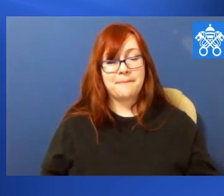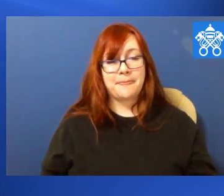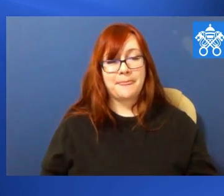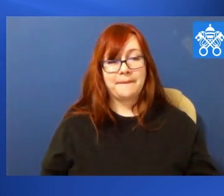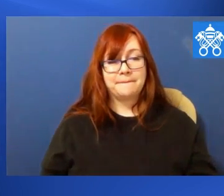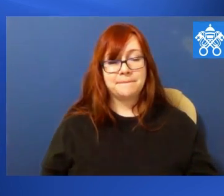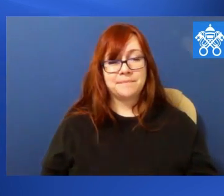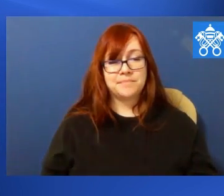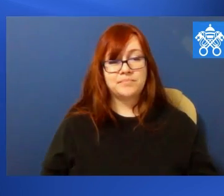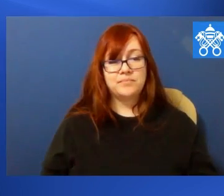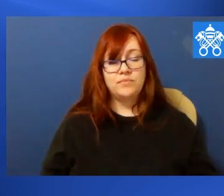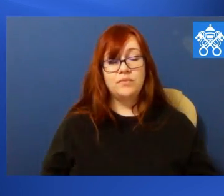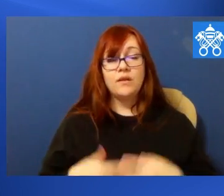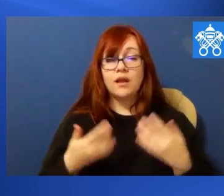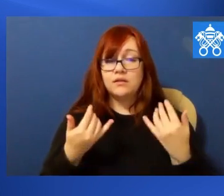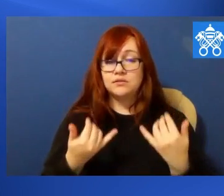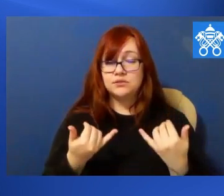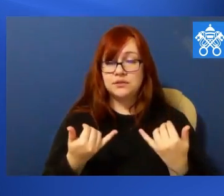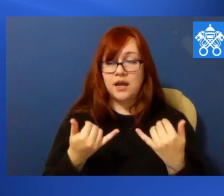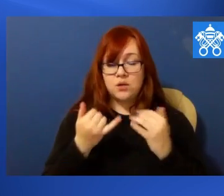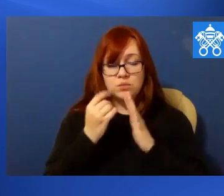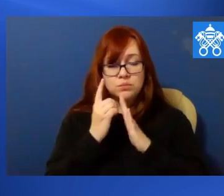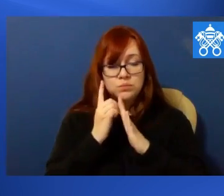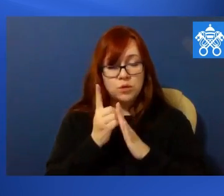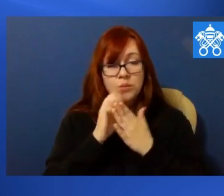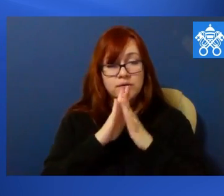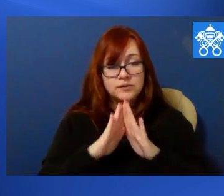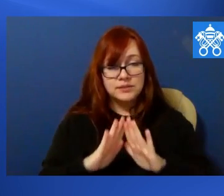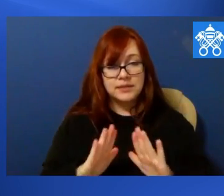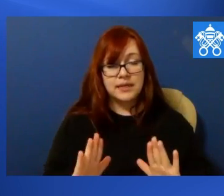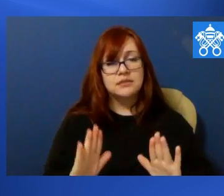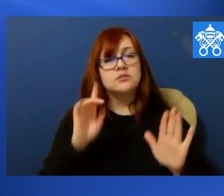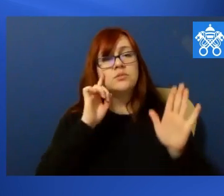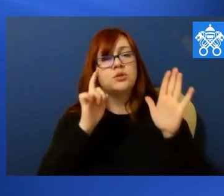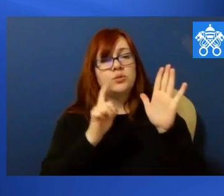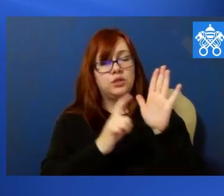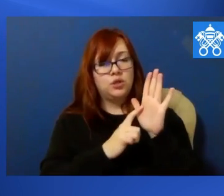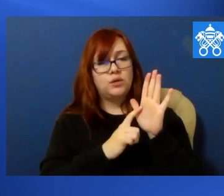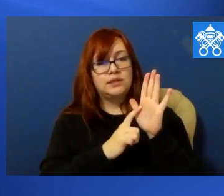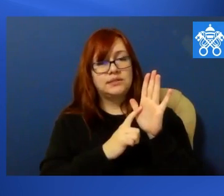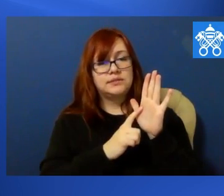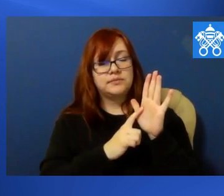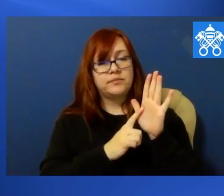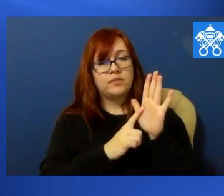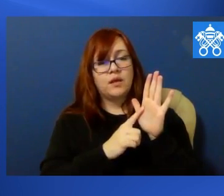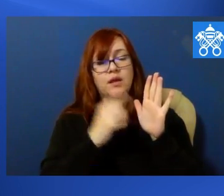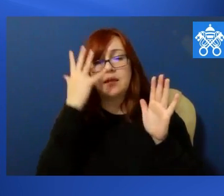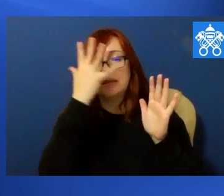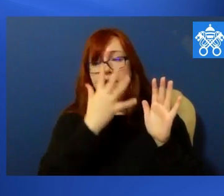And accompanying this meditation, we see an icon here of the suckling